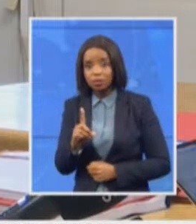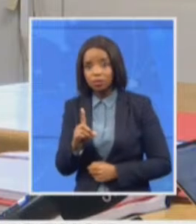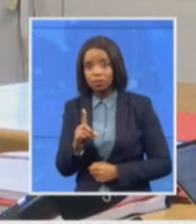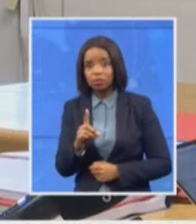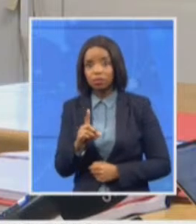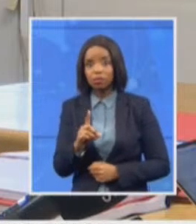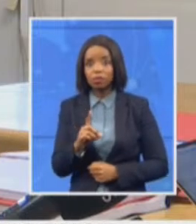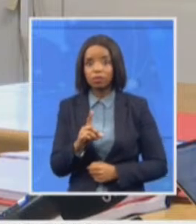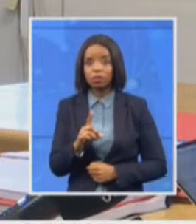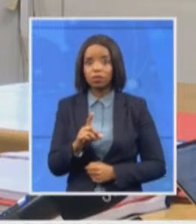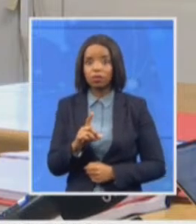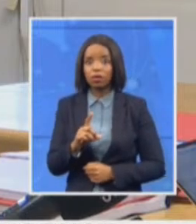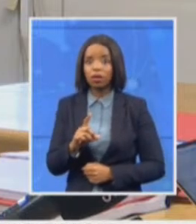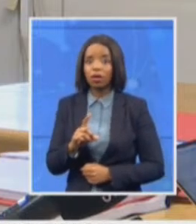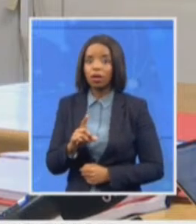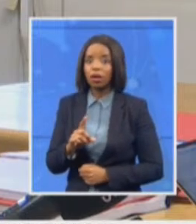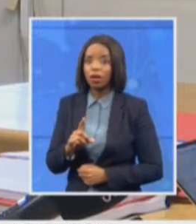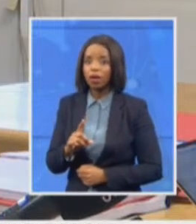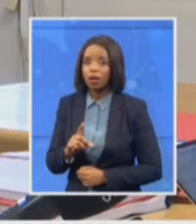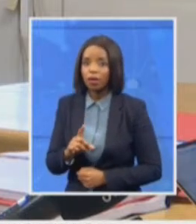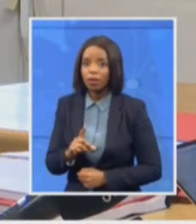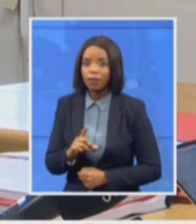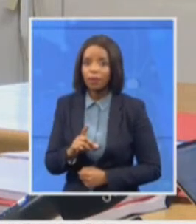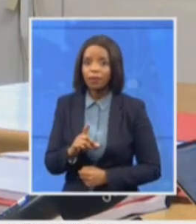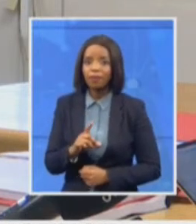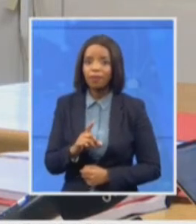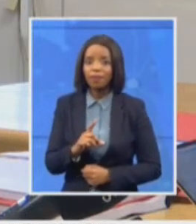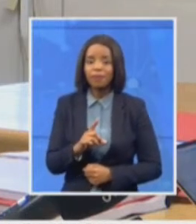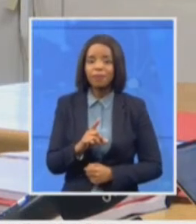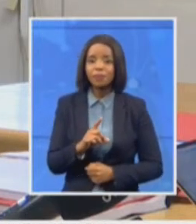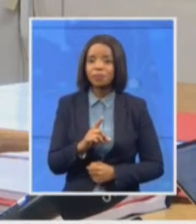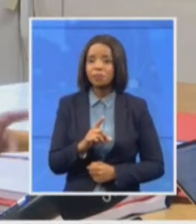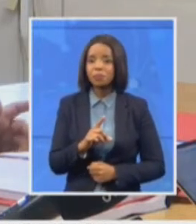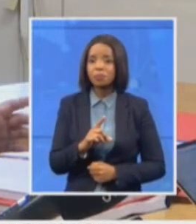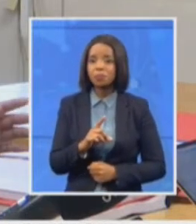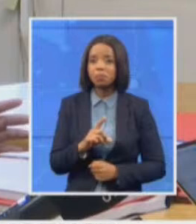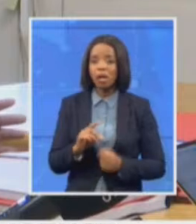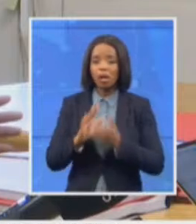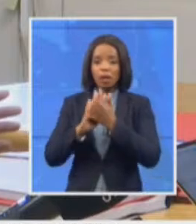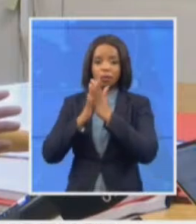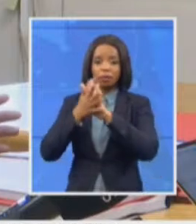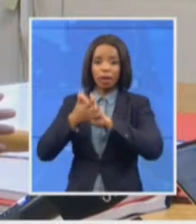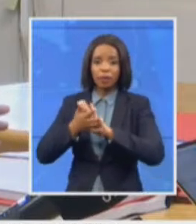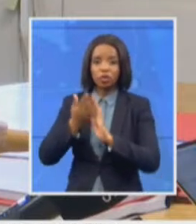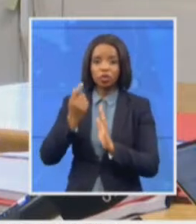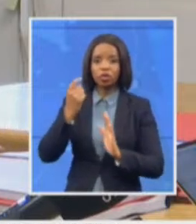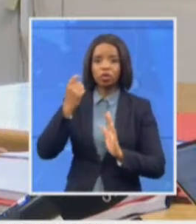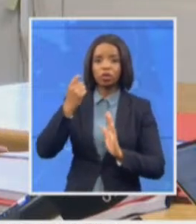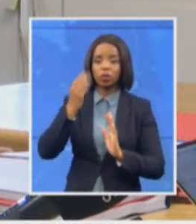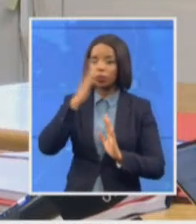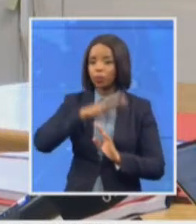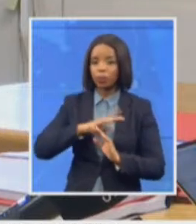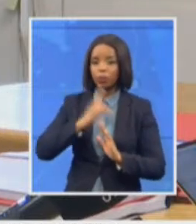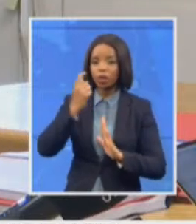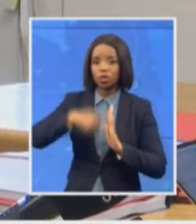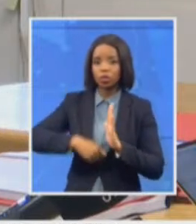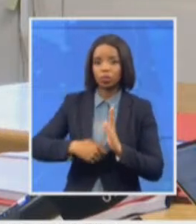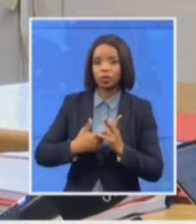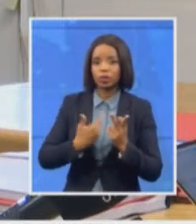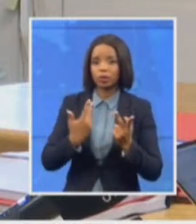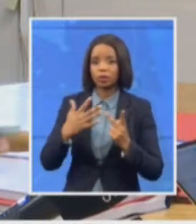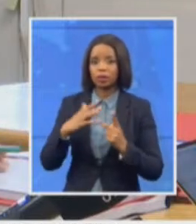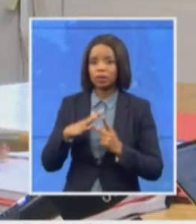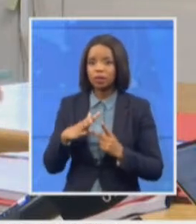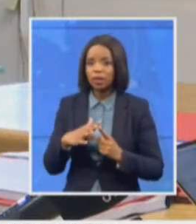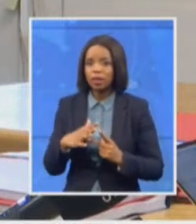sued for damages, and no one was sued for reputational damages because that had gone